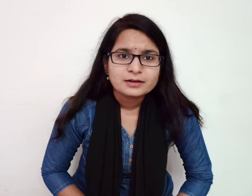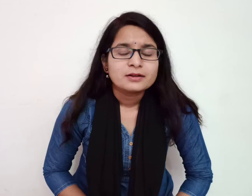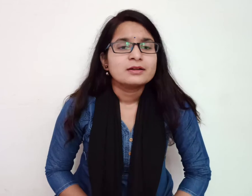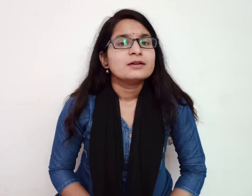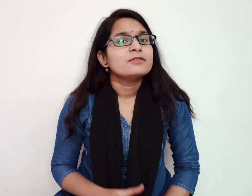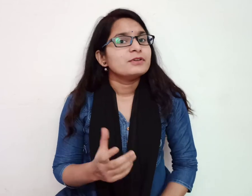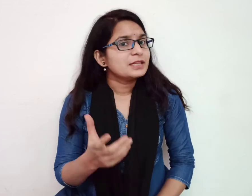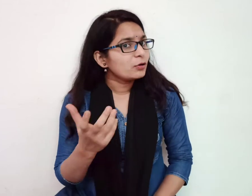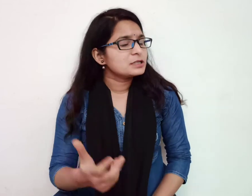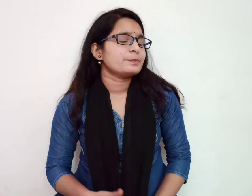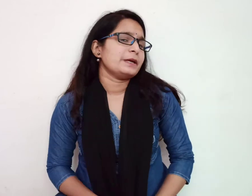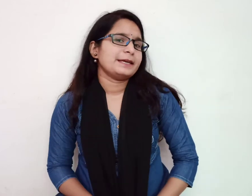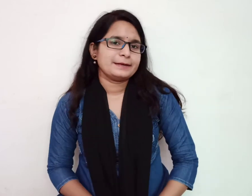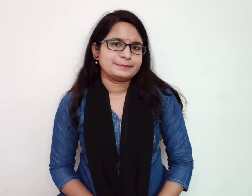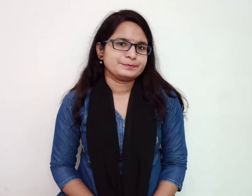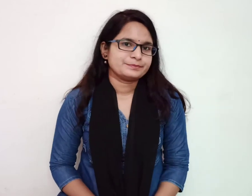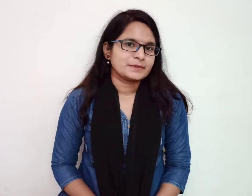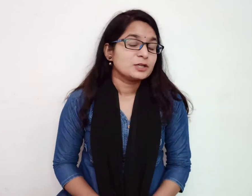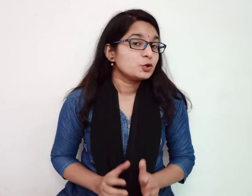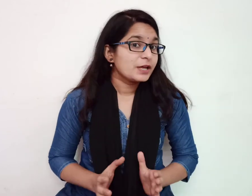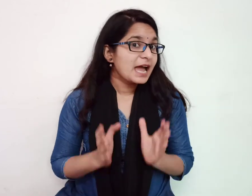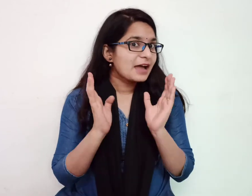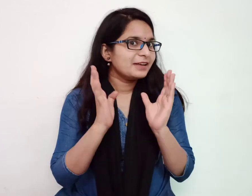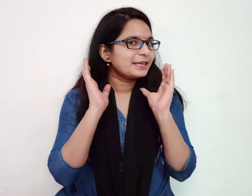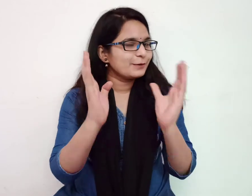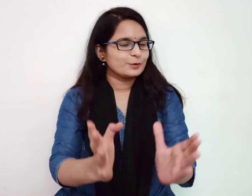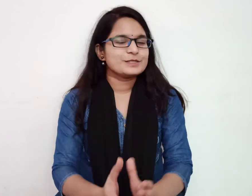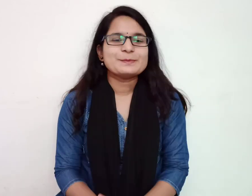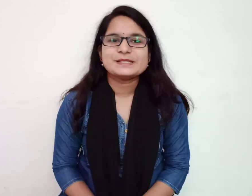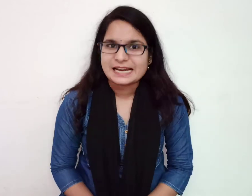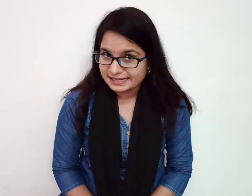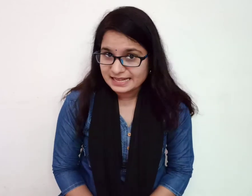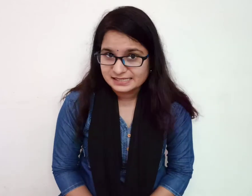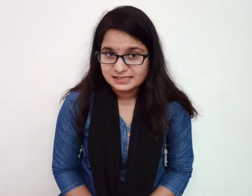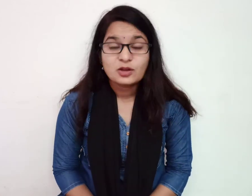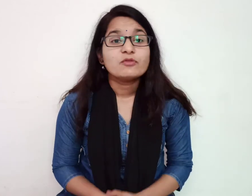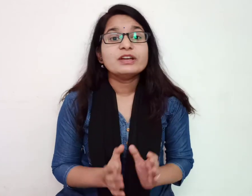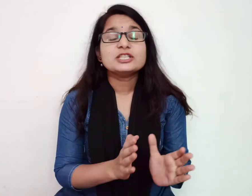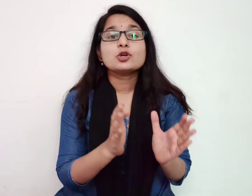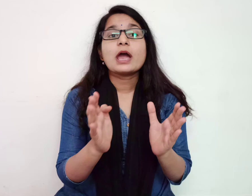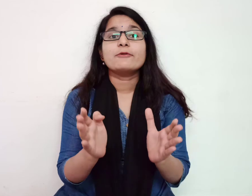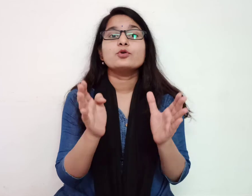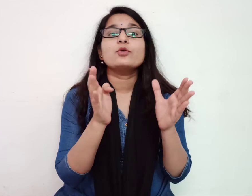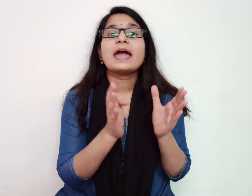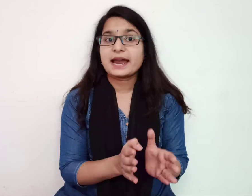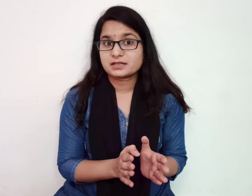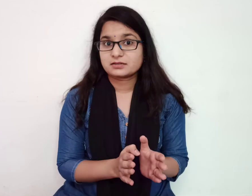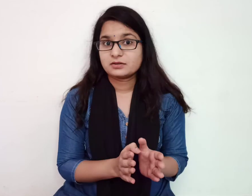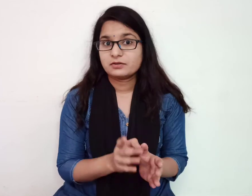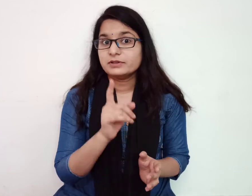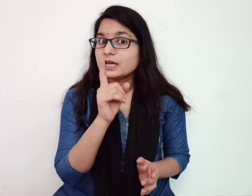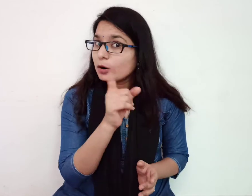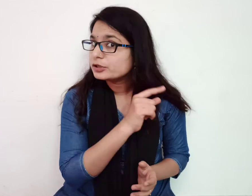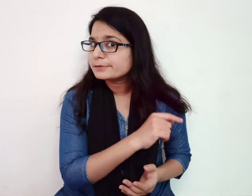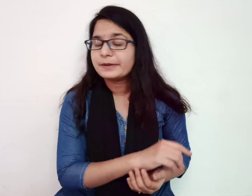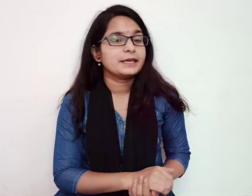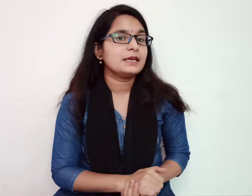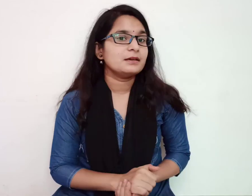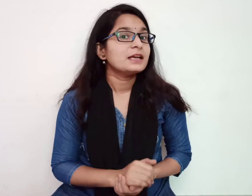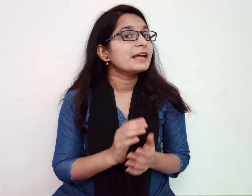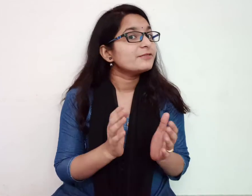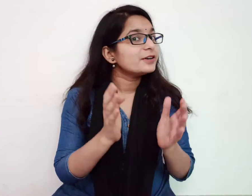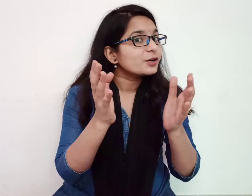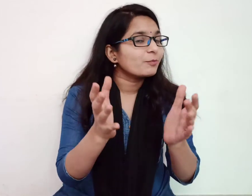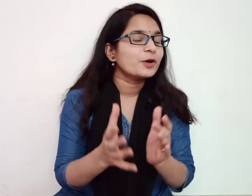communicate without speaking. Today I will give you some sentence which you have to act without